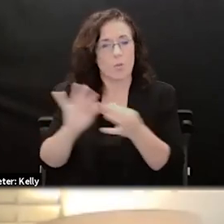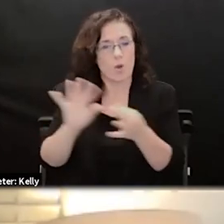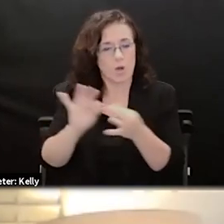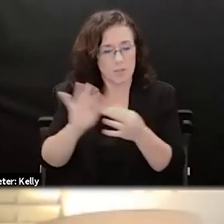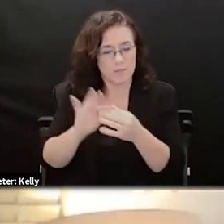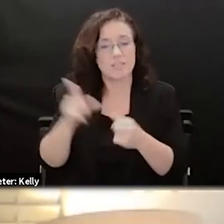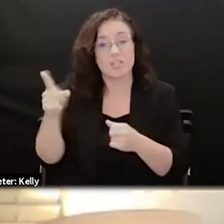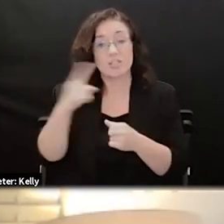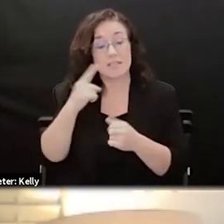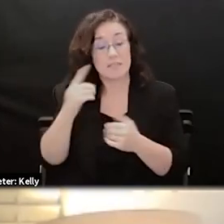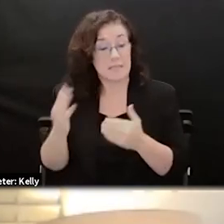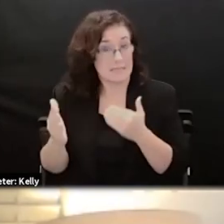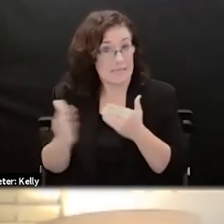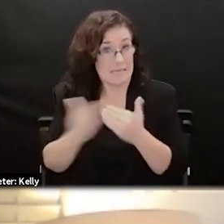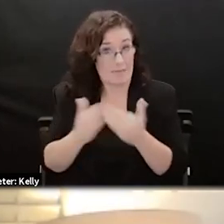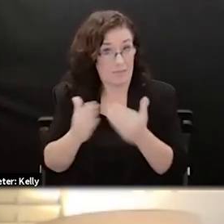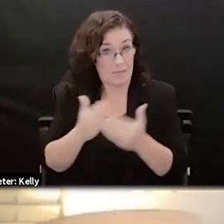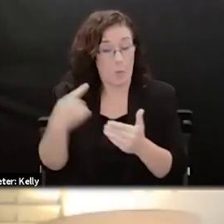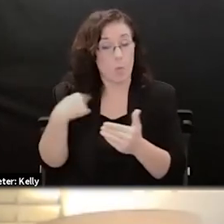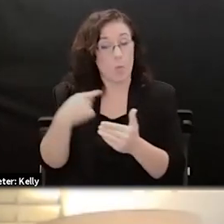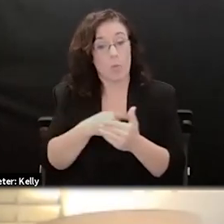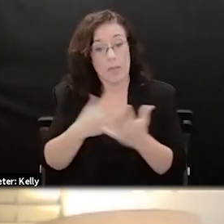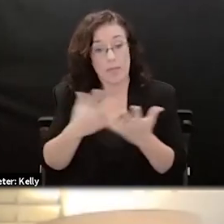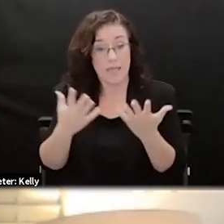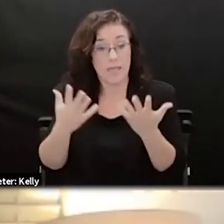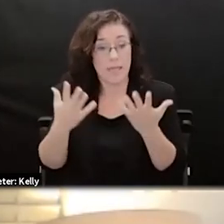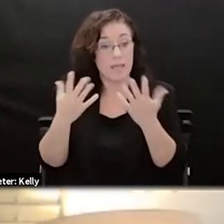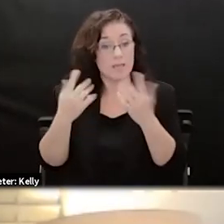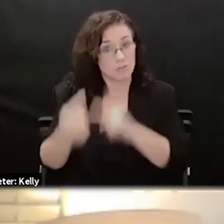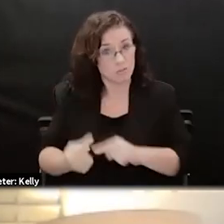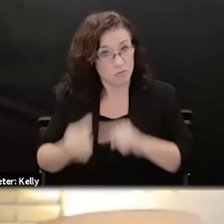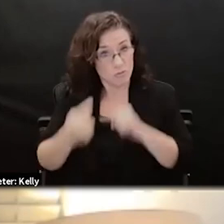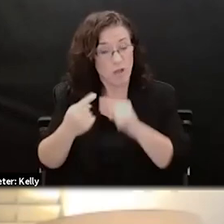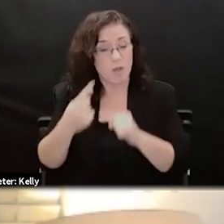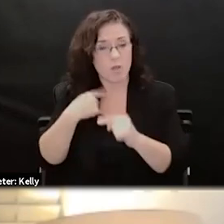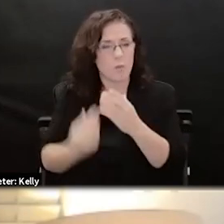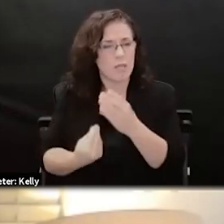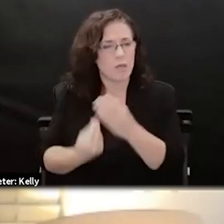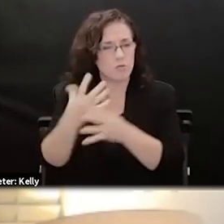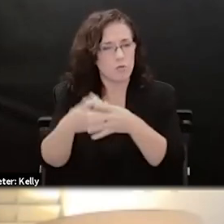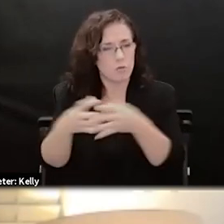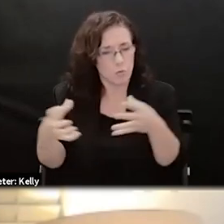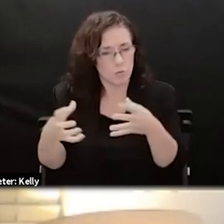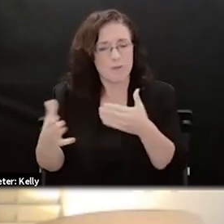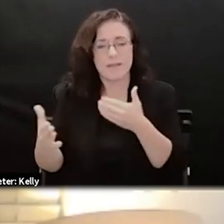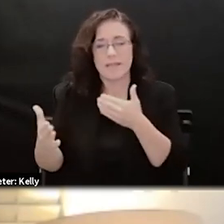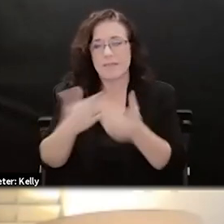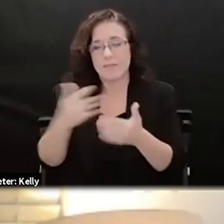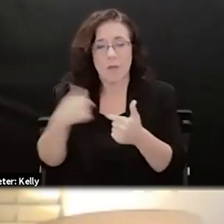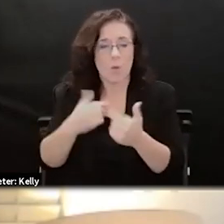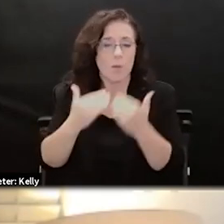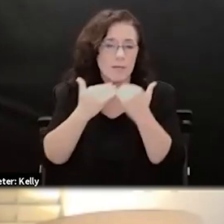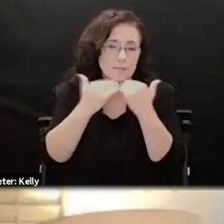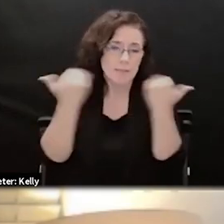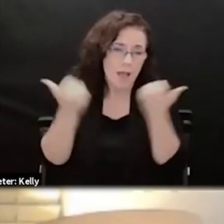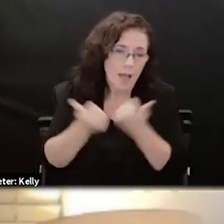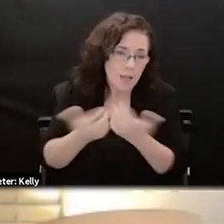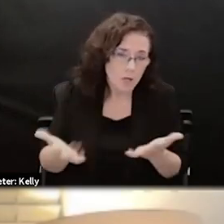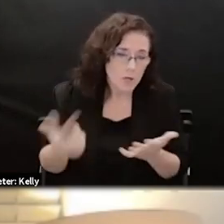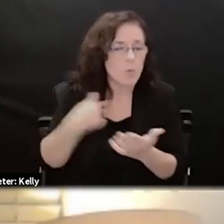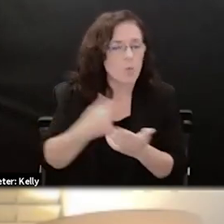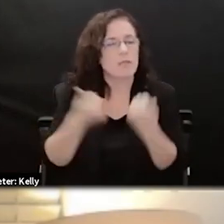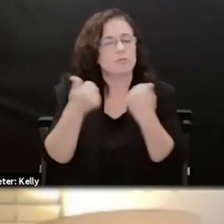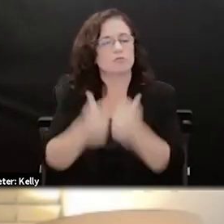we hurt we hoped that even as we tired we tried so we got to keep at it